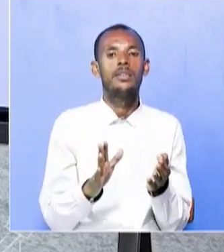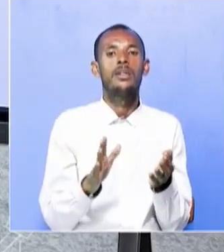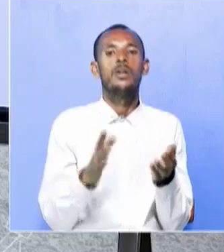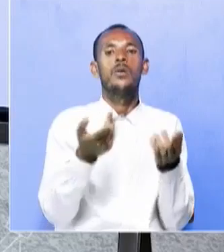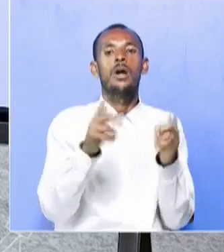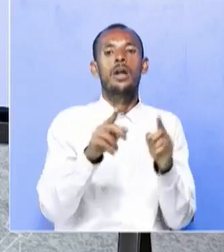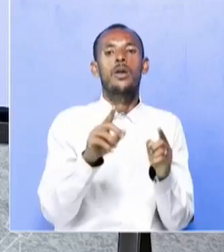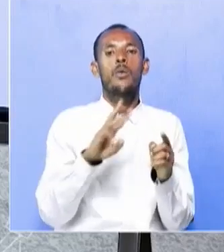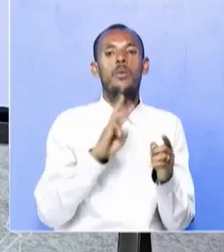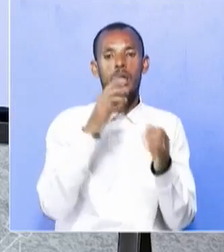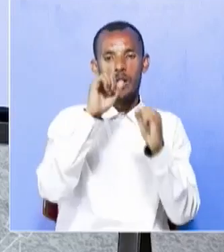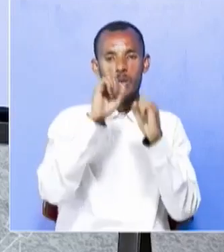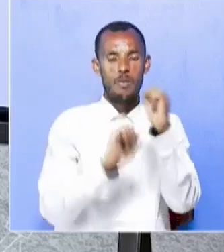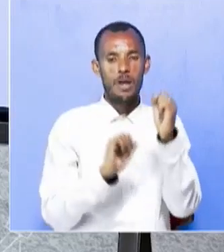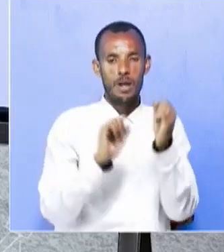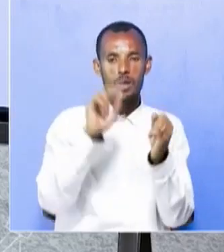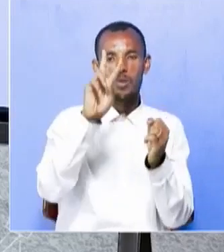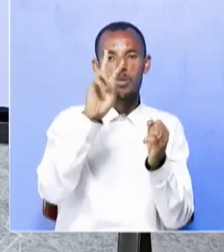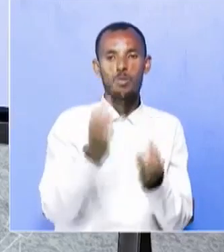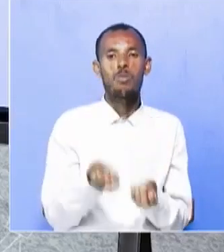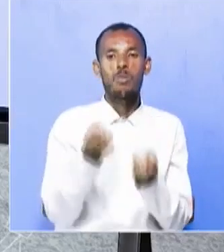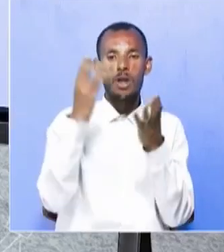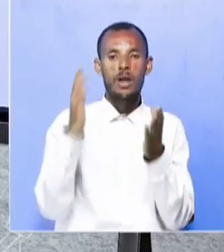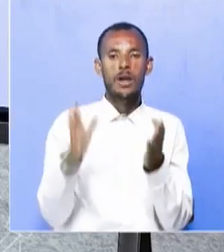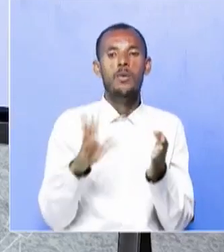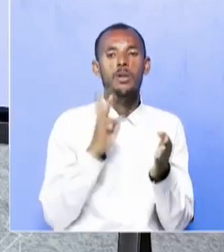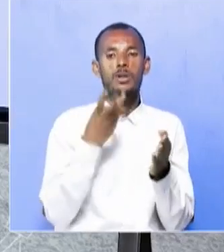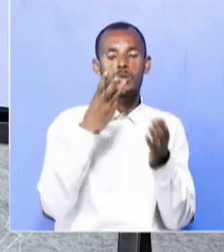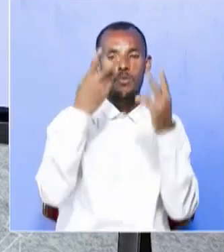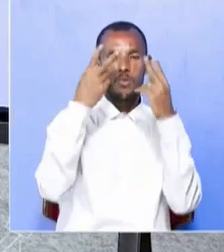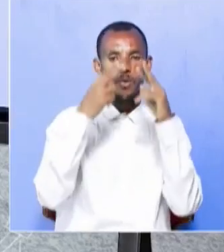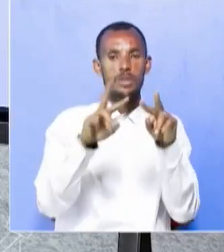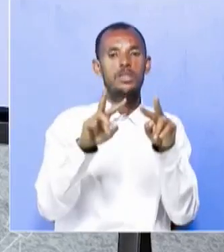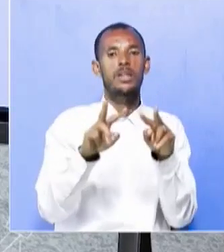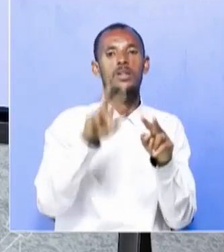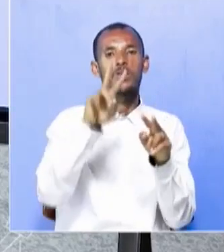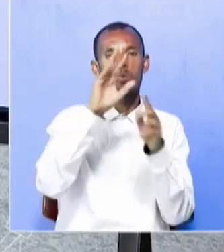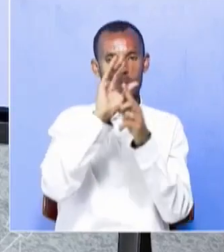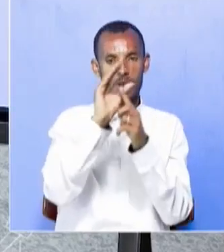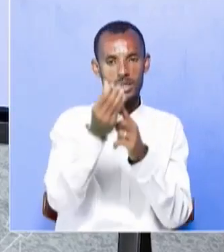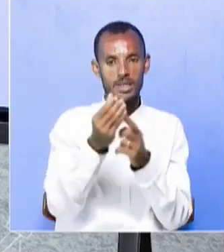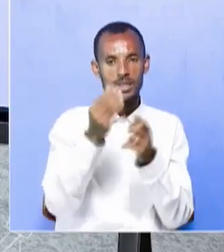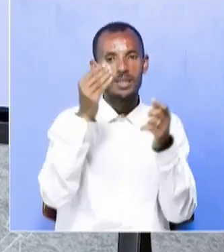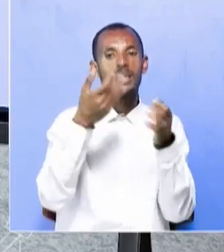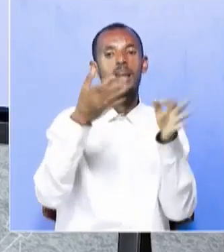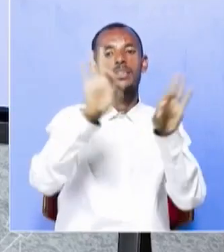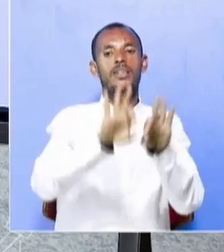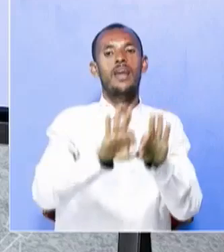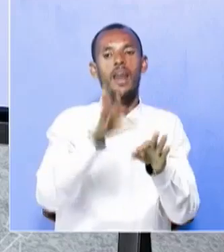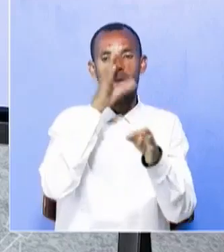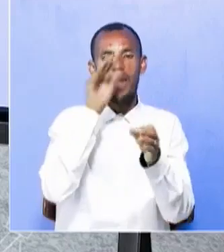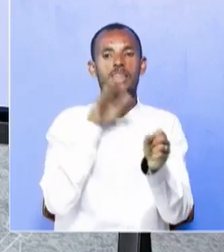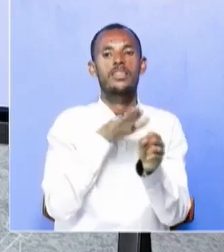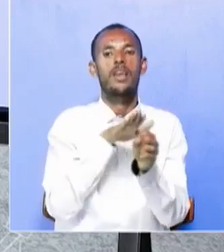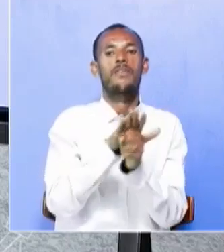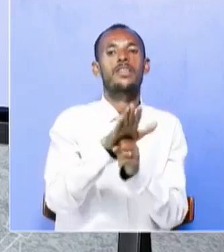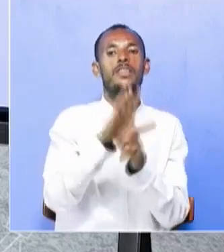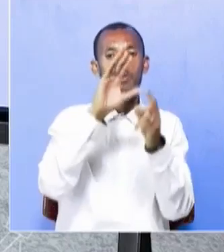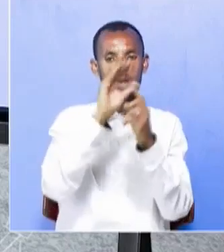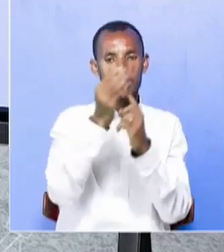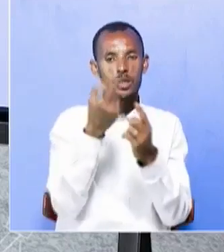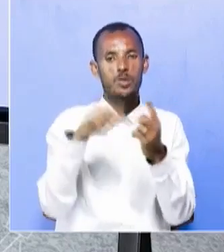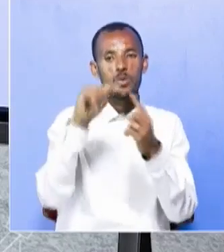whenever we compare two polygons, we need to consider two conditions, necessary and sufficient condition to say